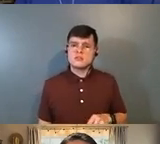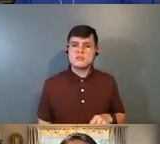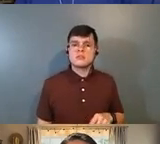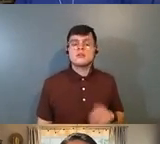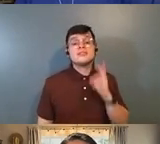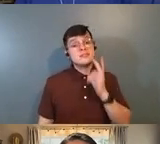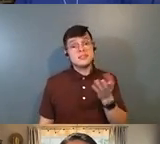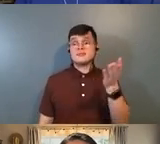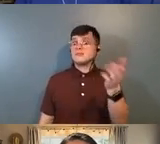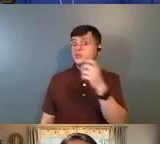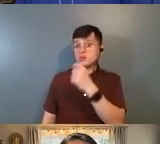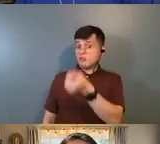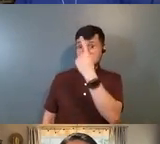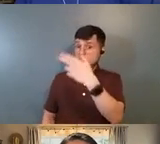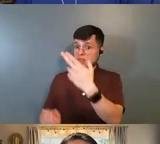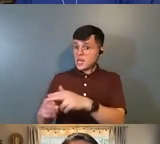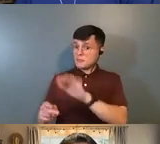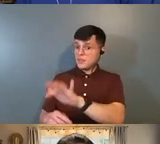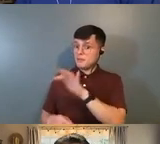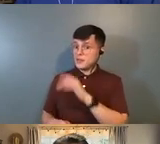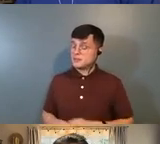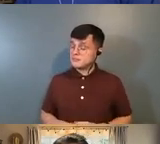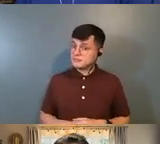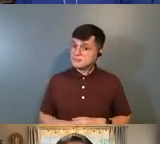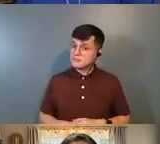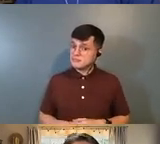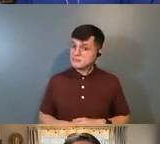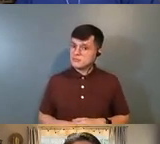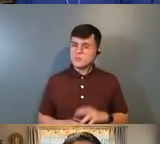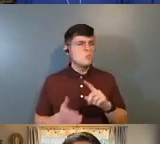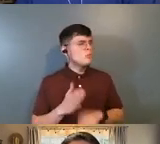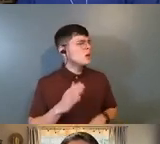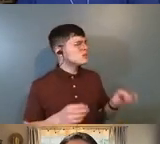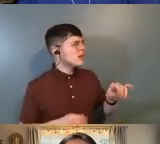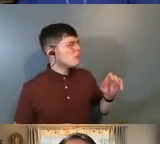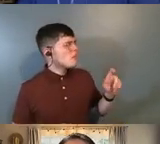there you go. You don't understand the name of the button. What was that, Matt?